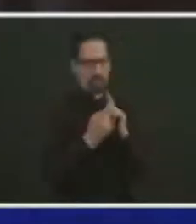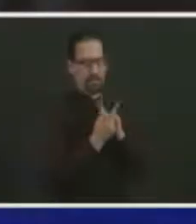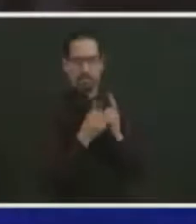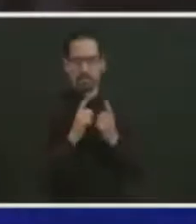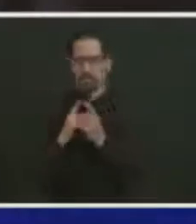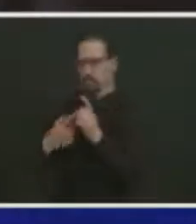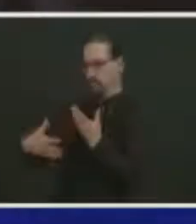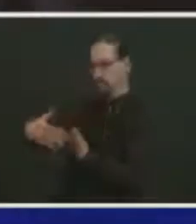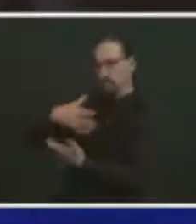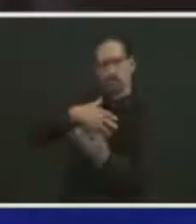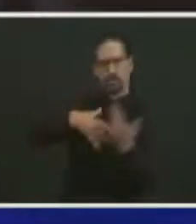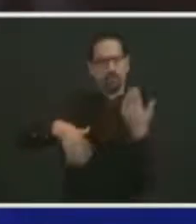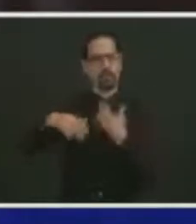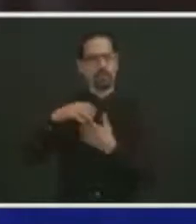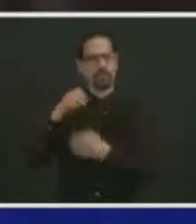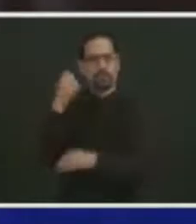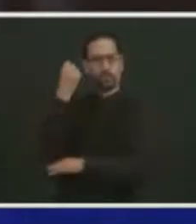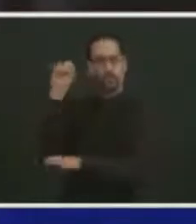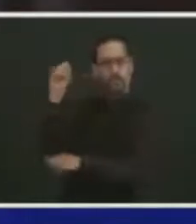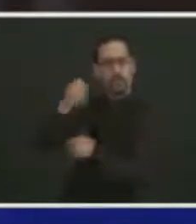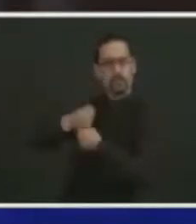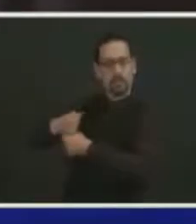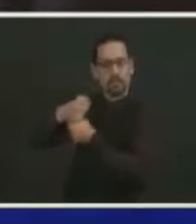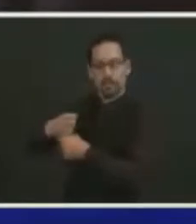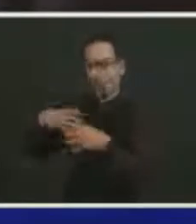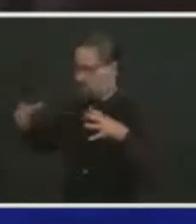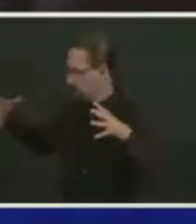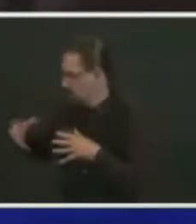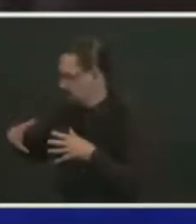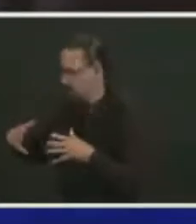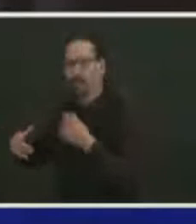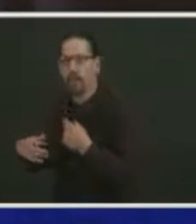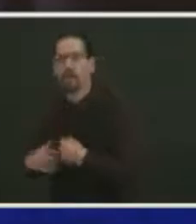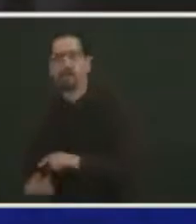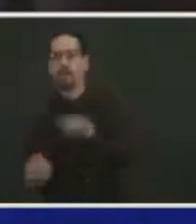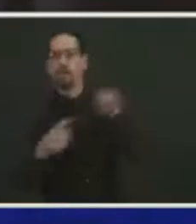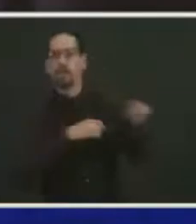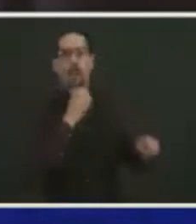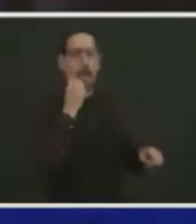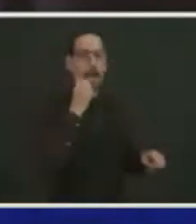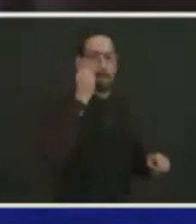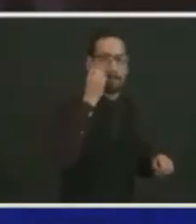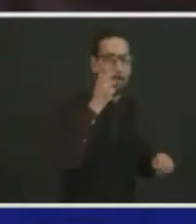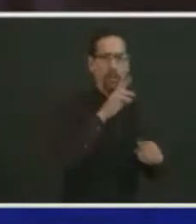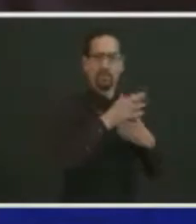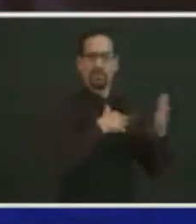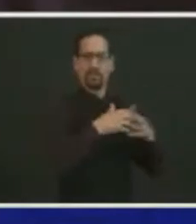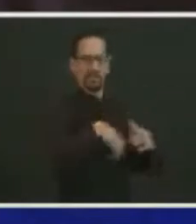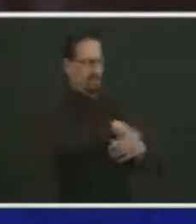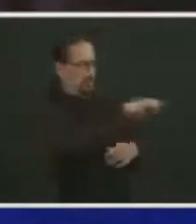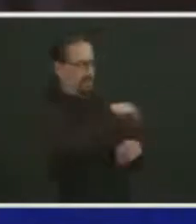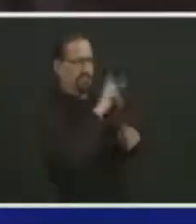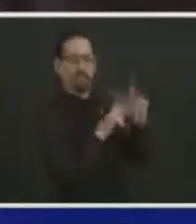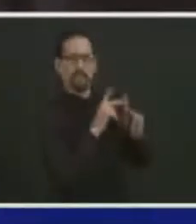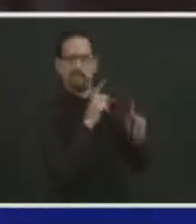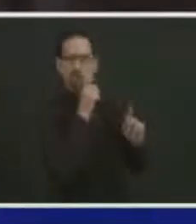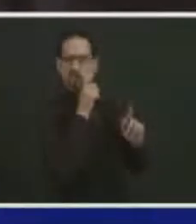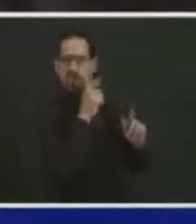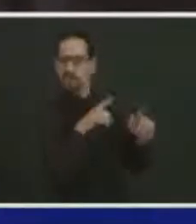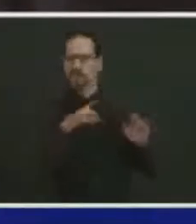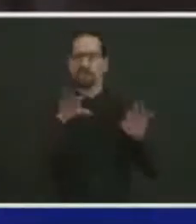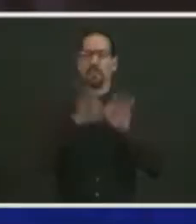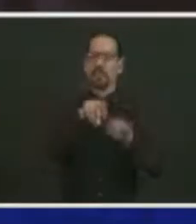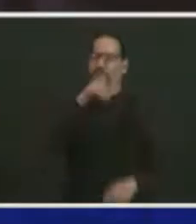higher risk over the next 2 weeks. Try to minimize contact with people in your